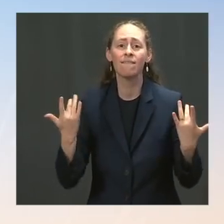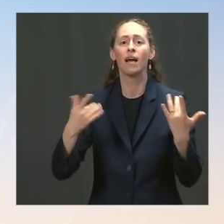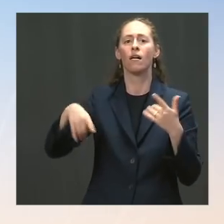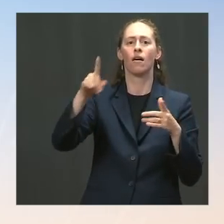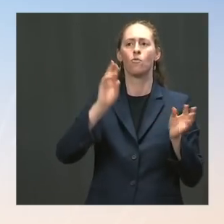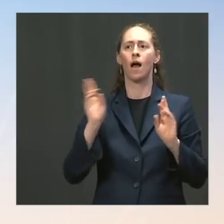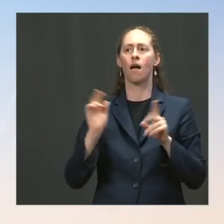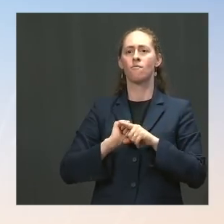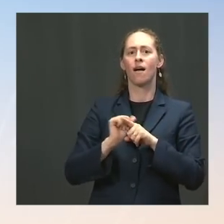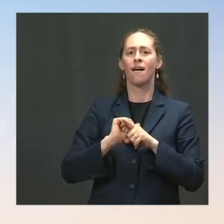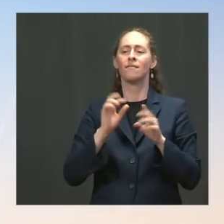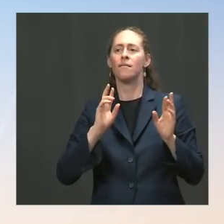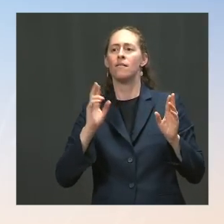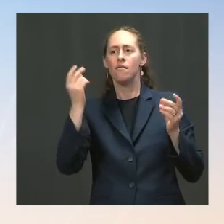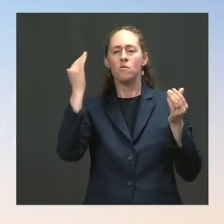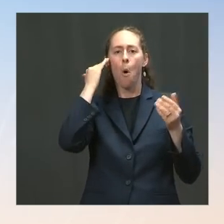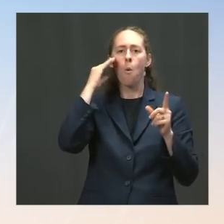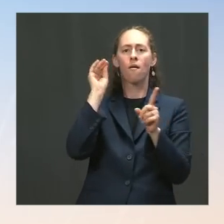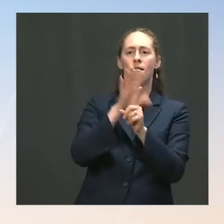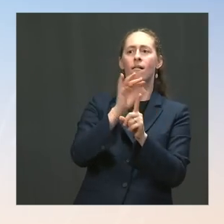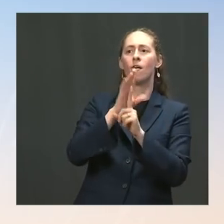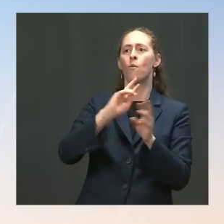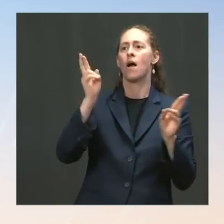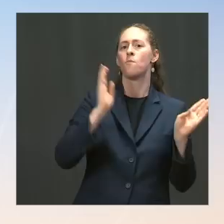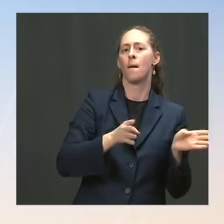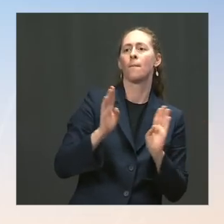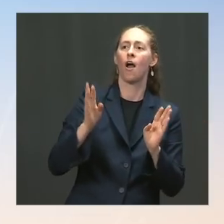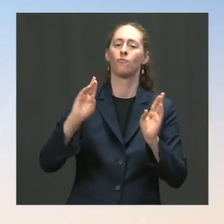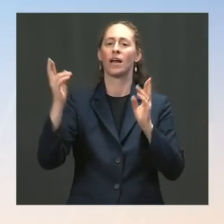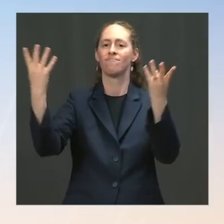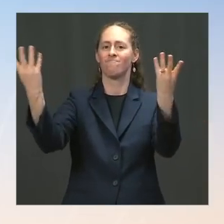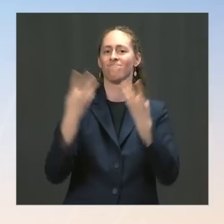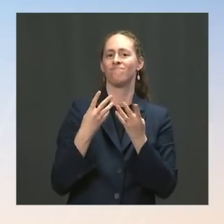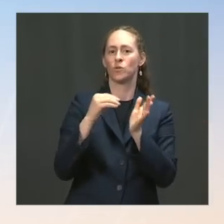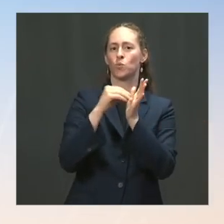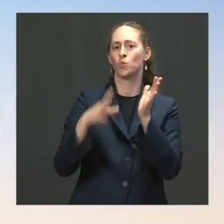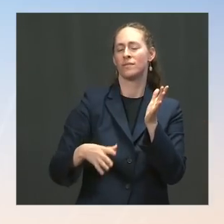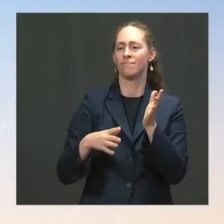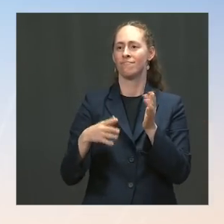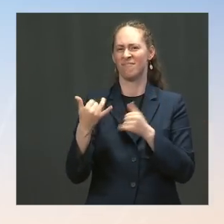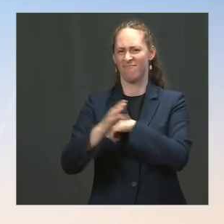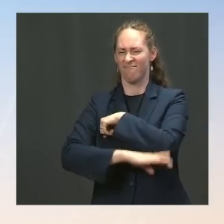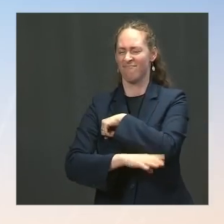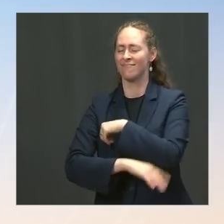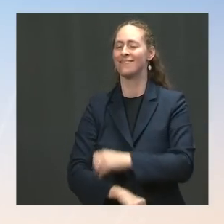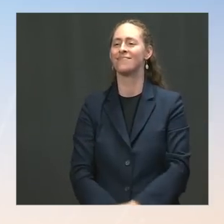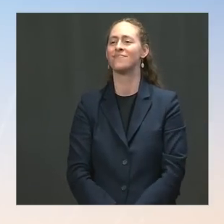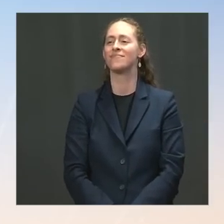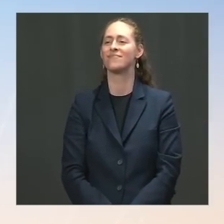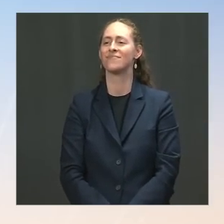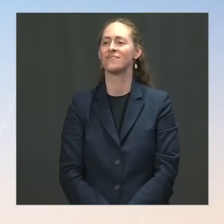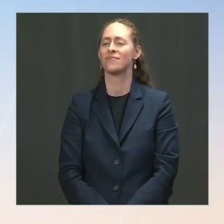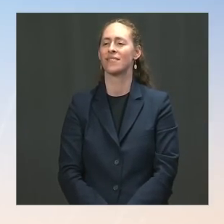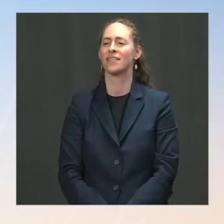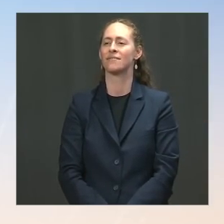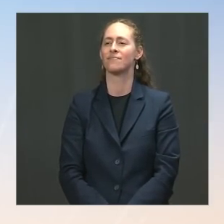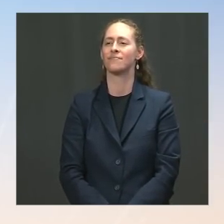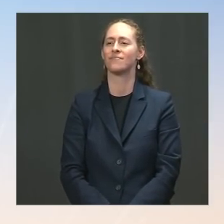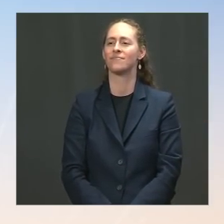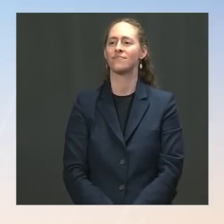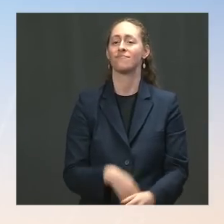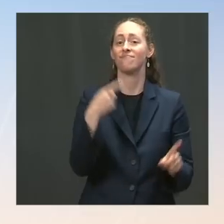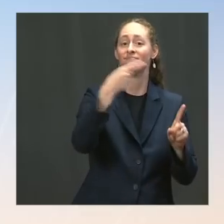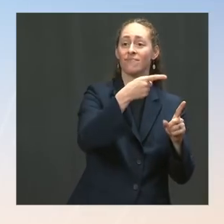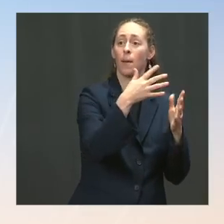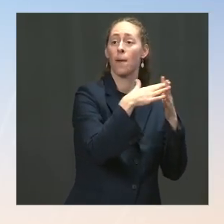student is set up for success. We're also highlighting how the American Rescue Plan funds can be used to support these areas.